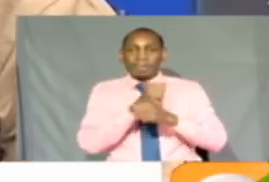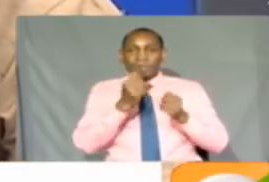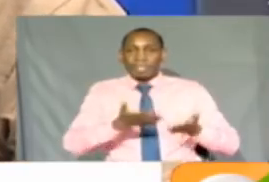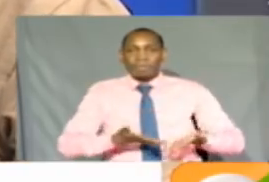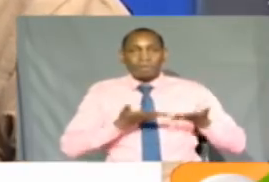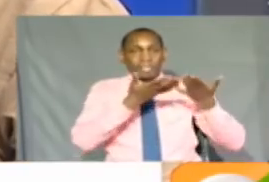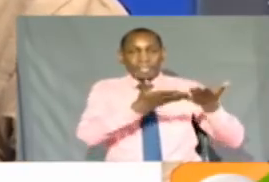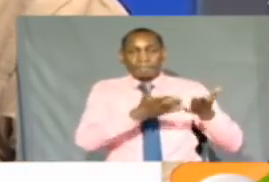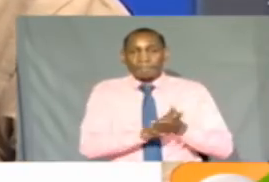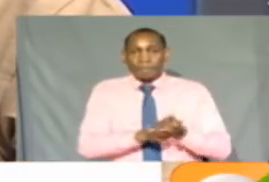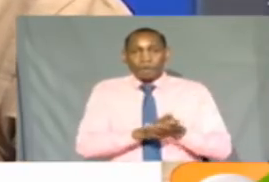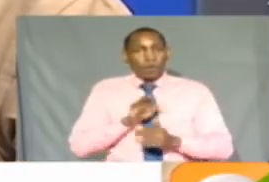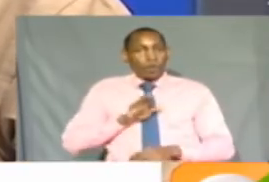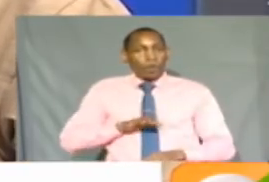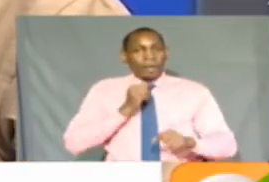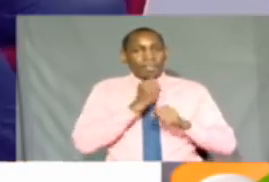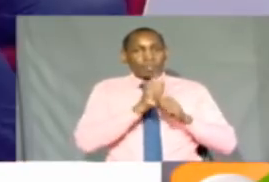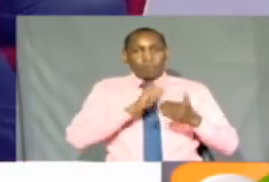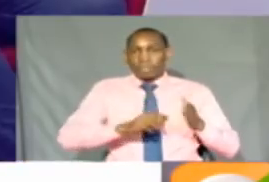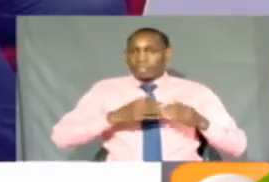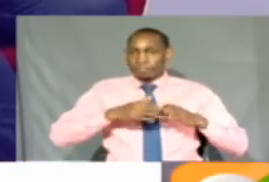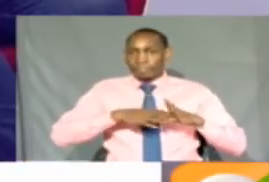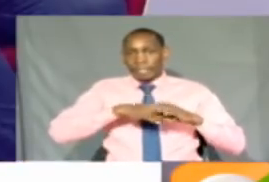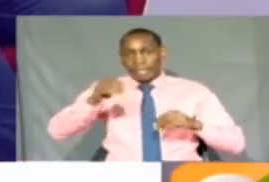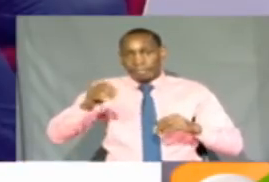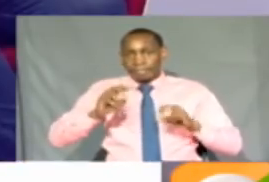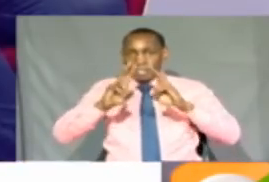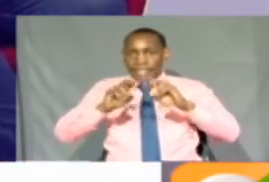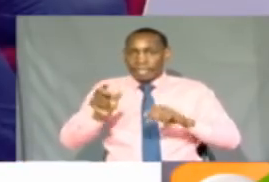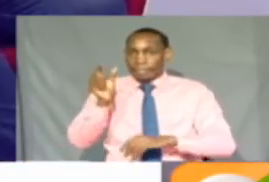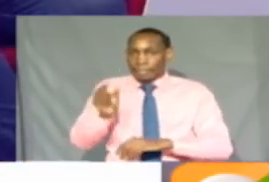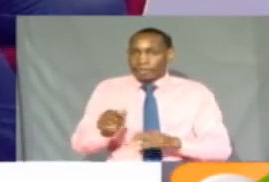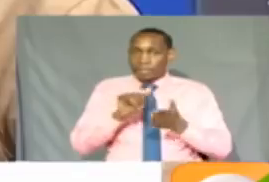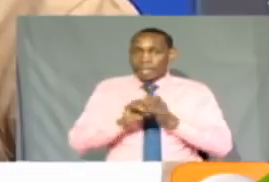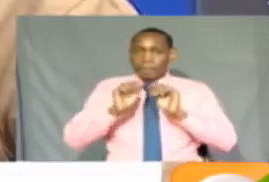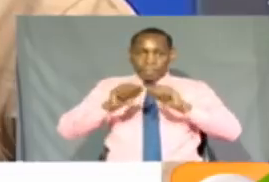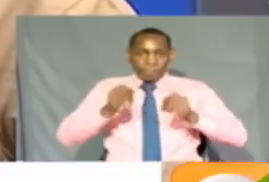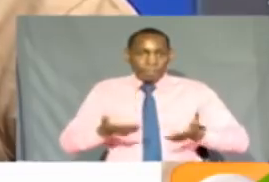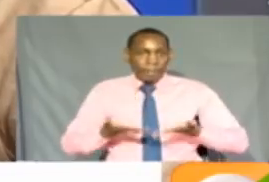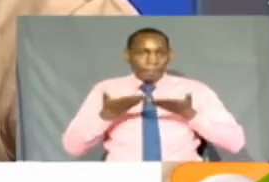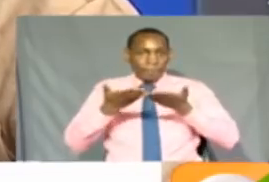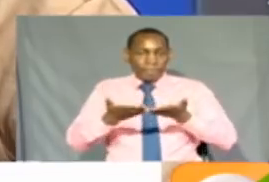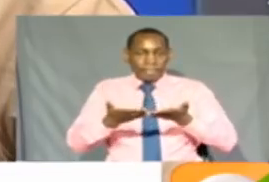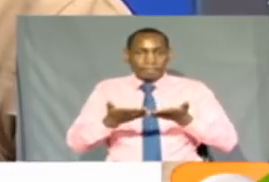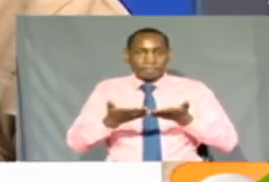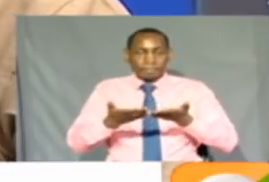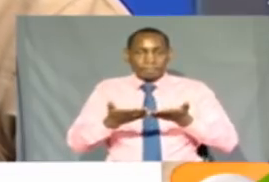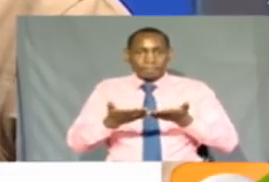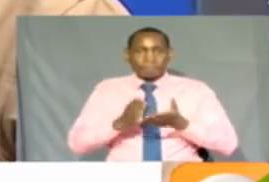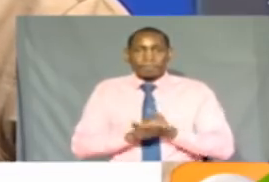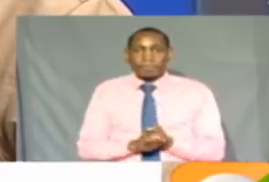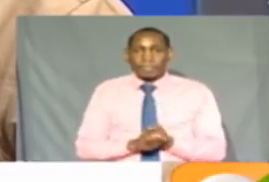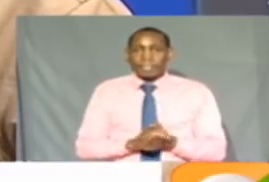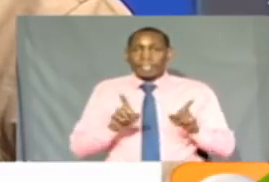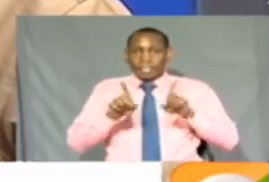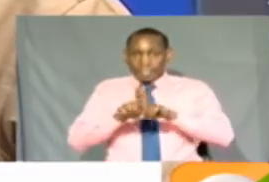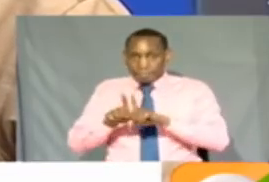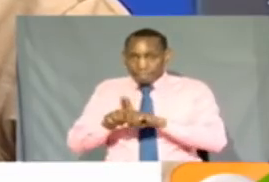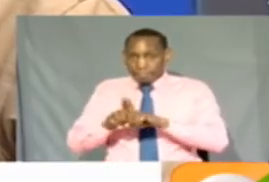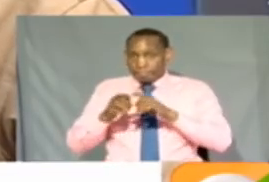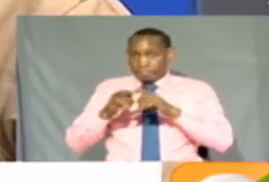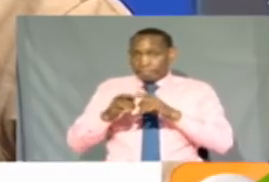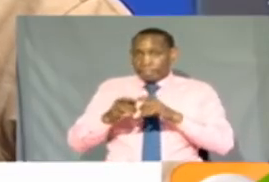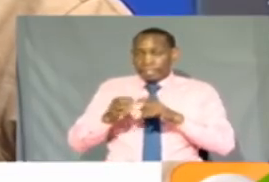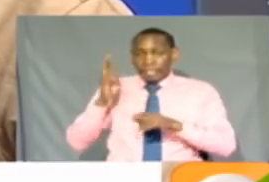lady. What will she do? She will leave you. She will go for that guy who can provide and leave you behind. And that's why you find